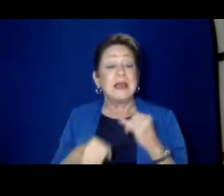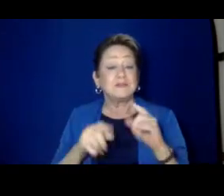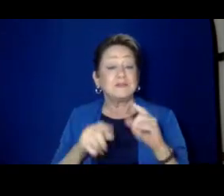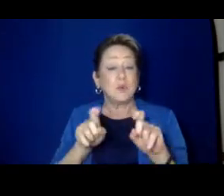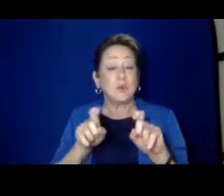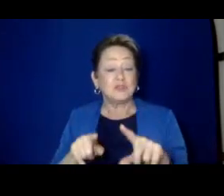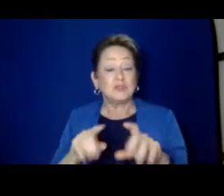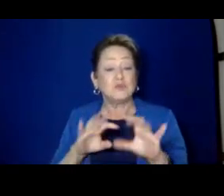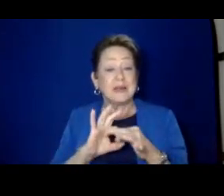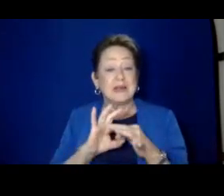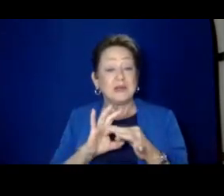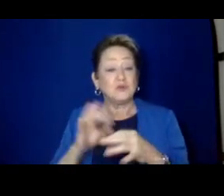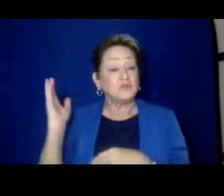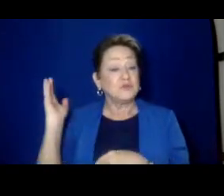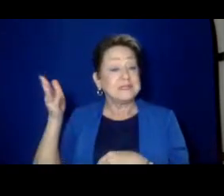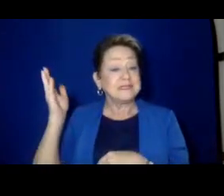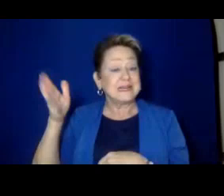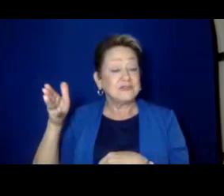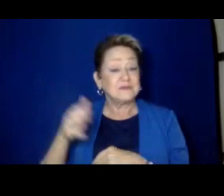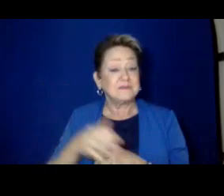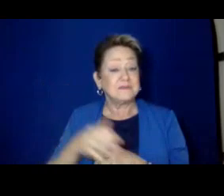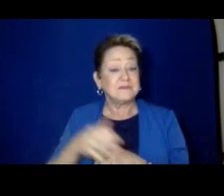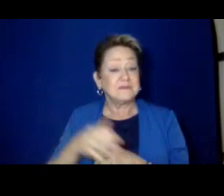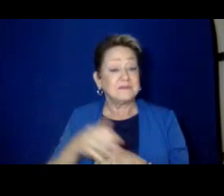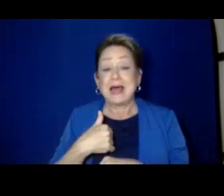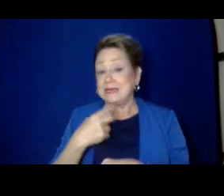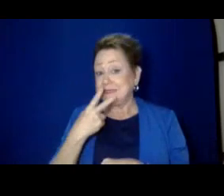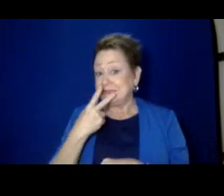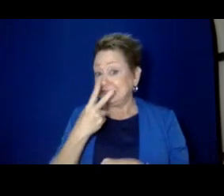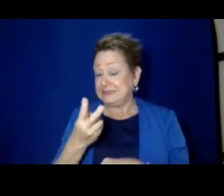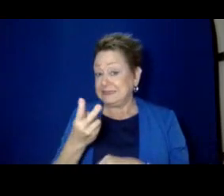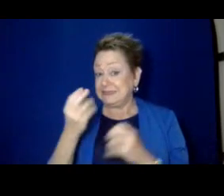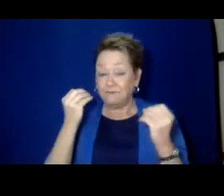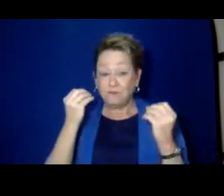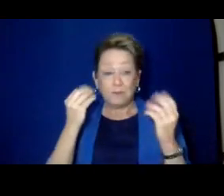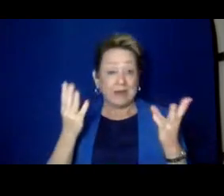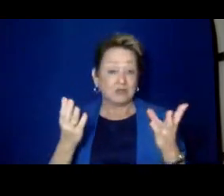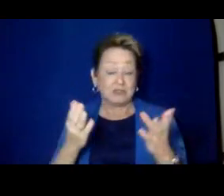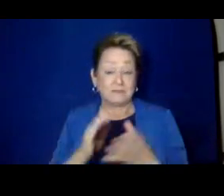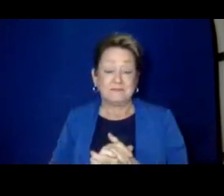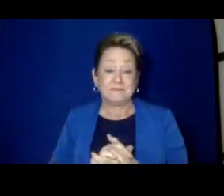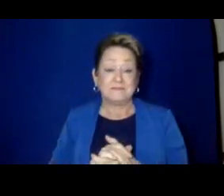presentations themselves. I find that when I see information as